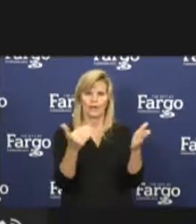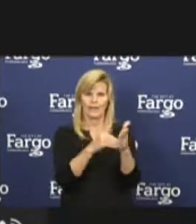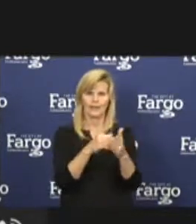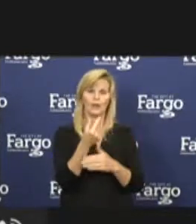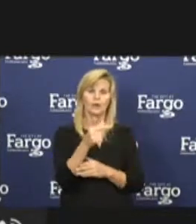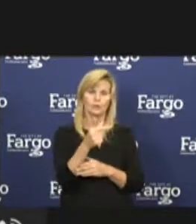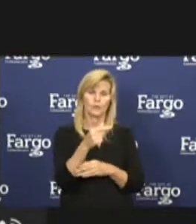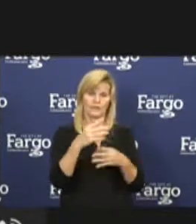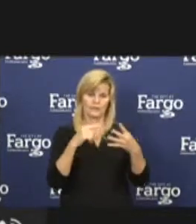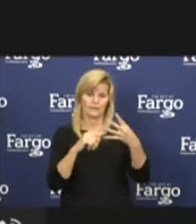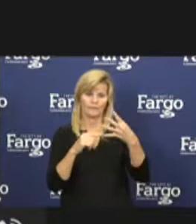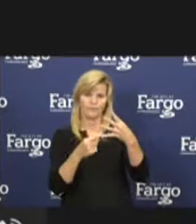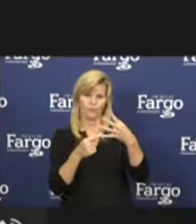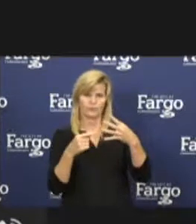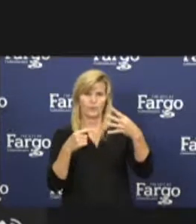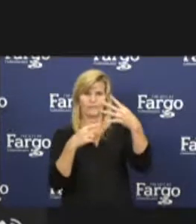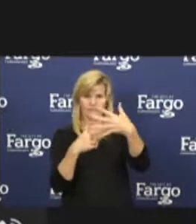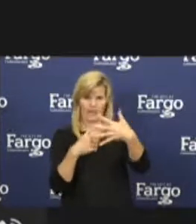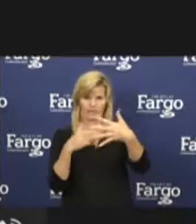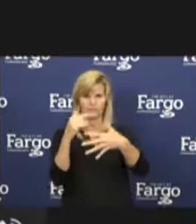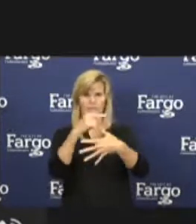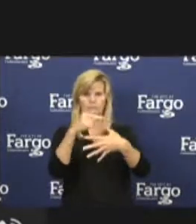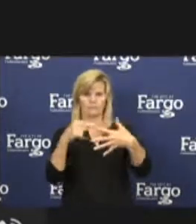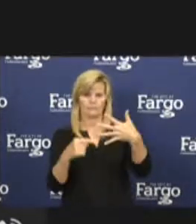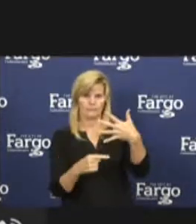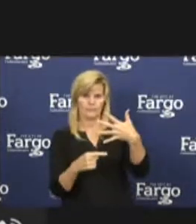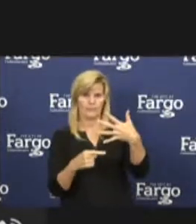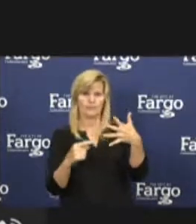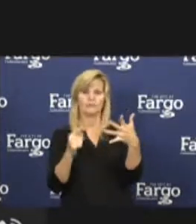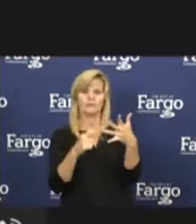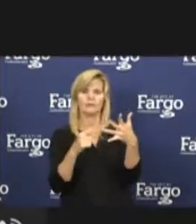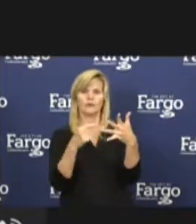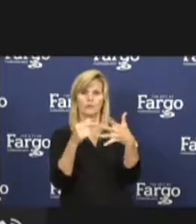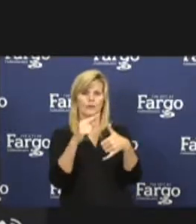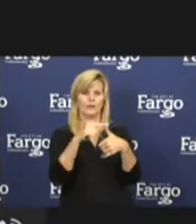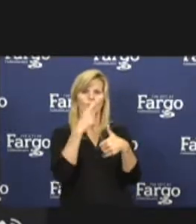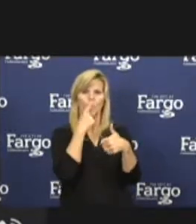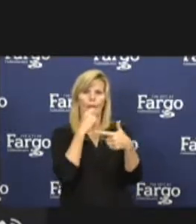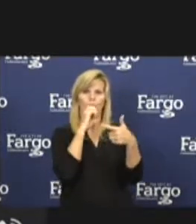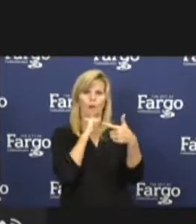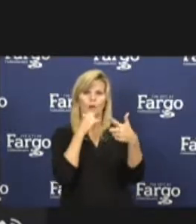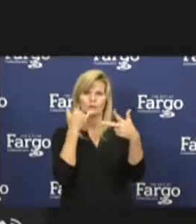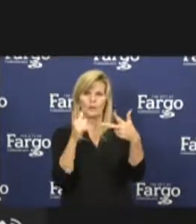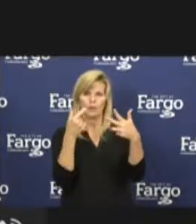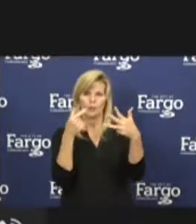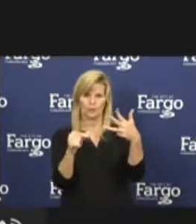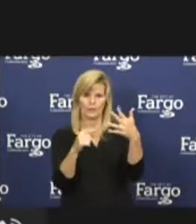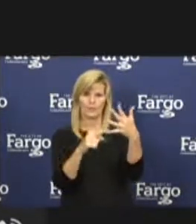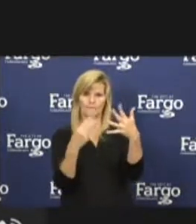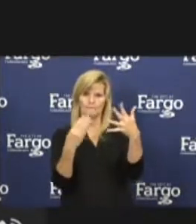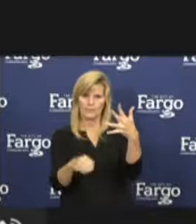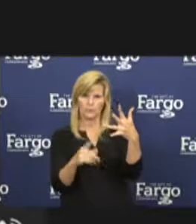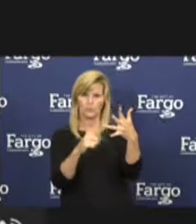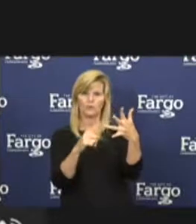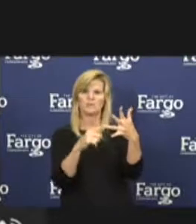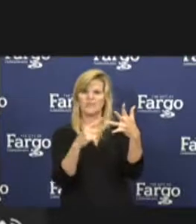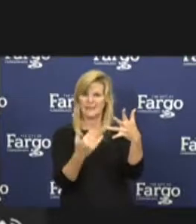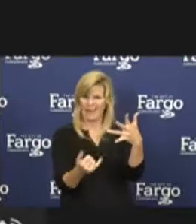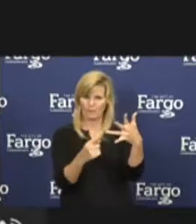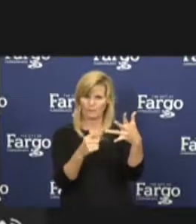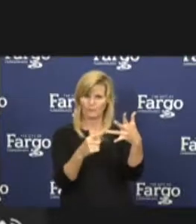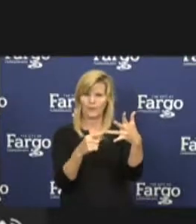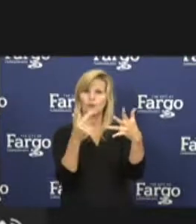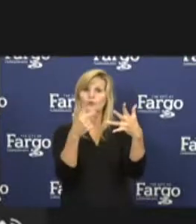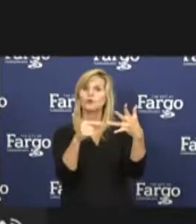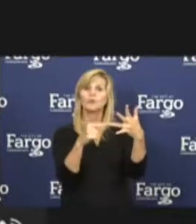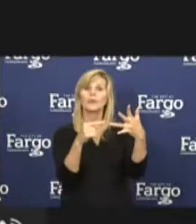4th level in our 5-level plan. The plan includes red, orange, yellow, green, and blue. The green level